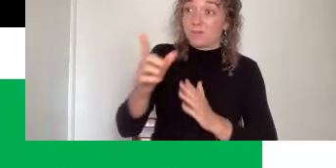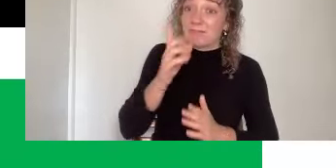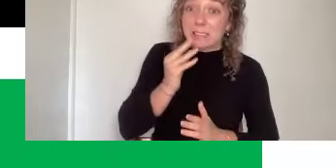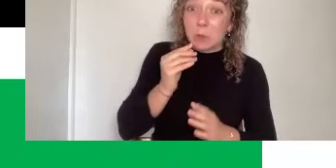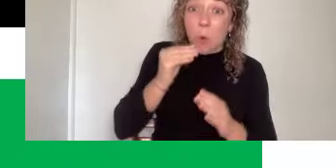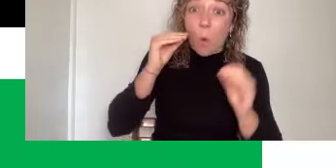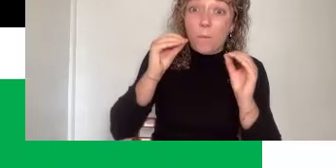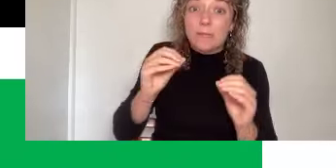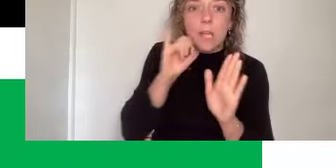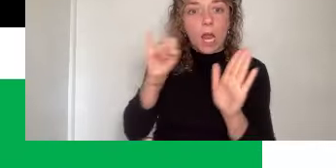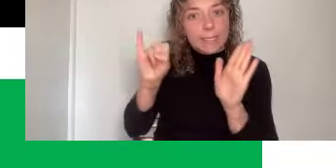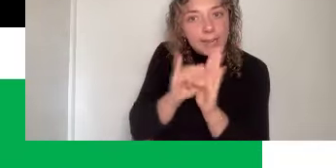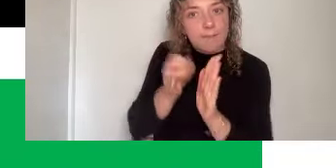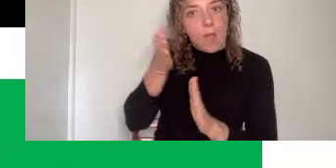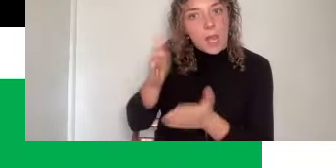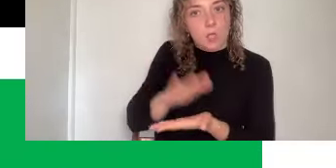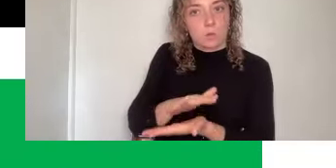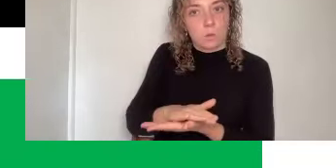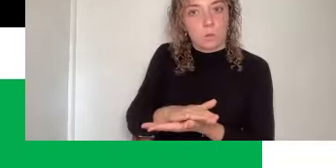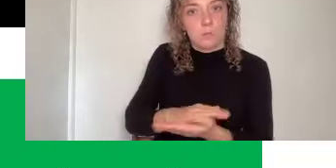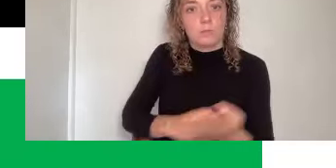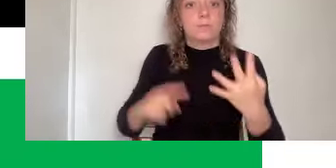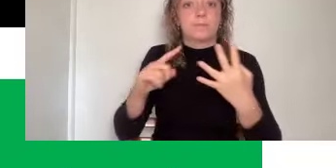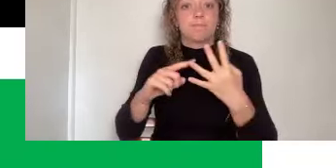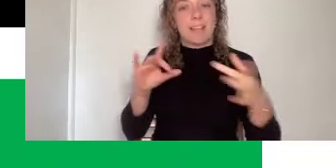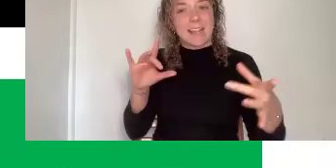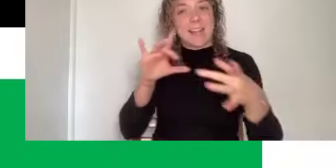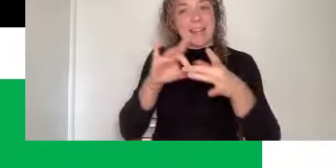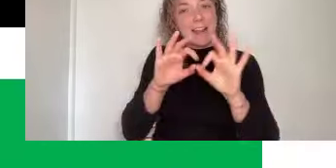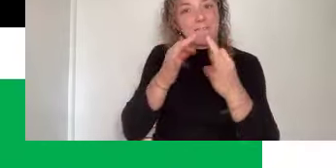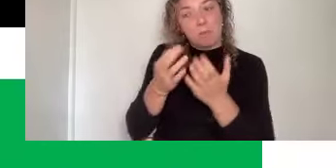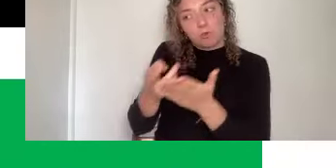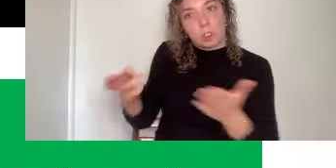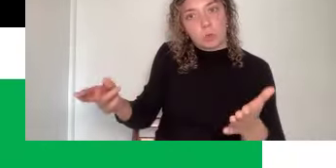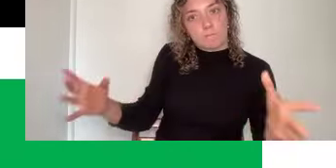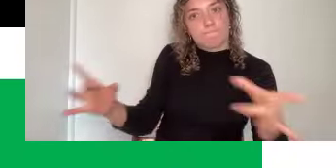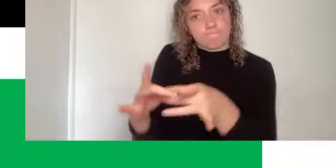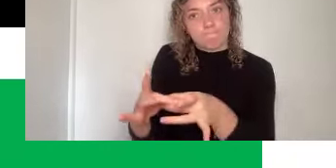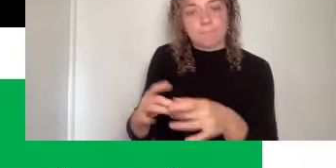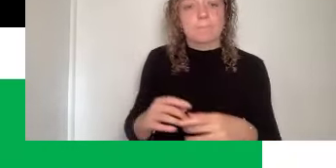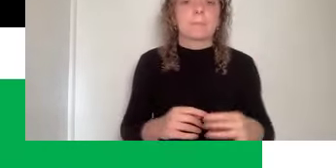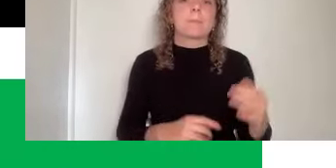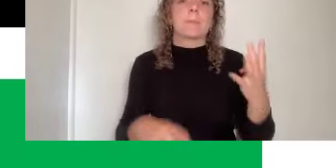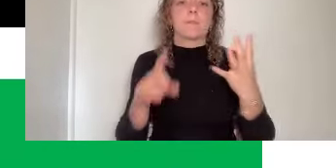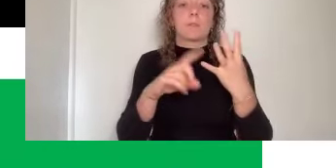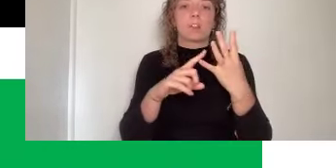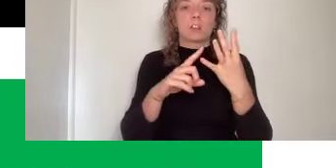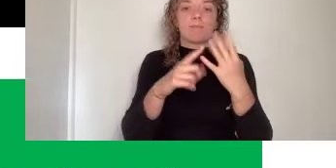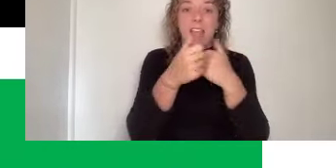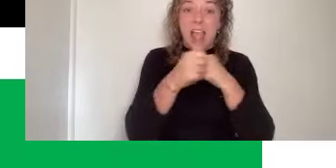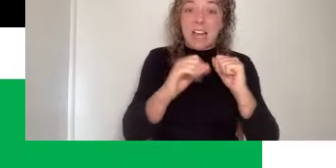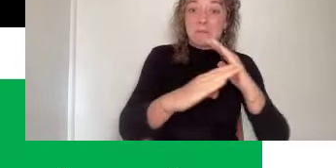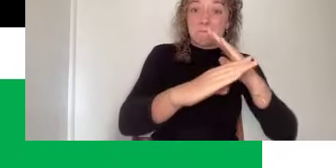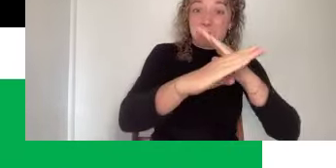are identified at school. Next, connect families to resources. And lastly,